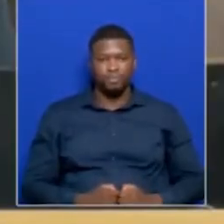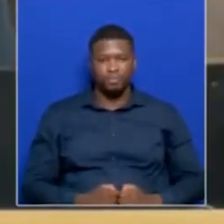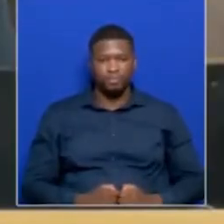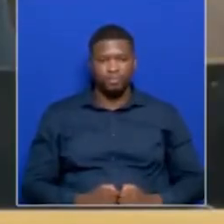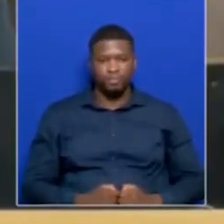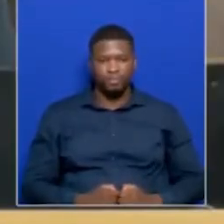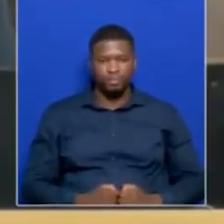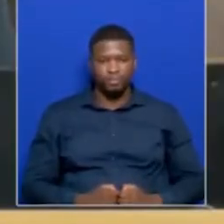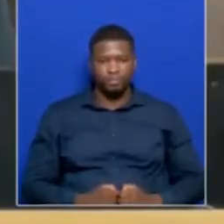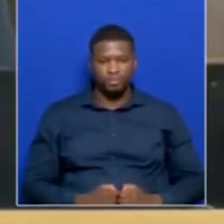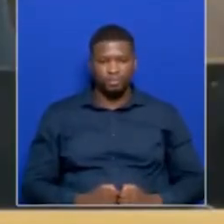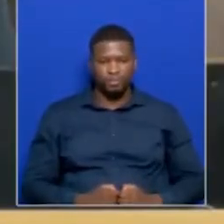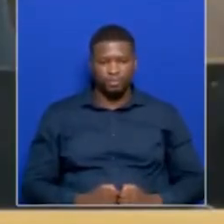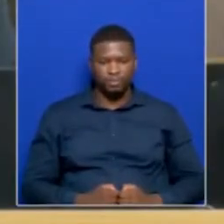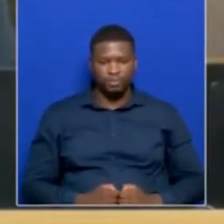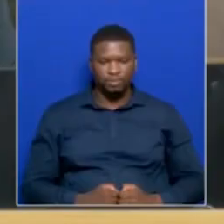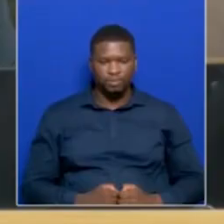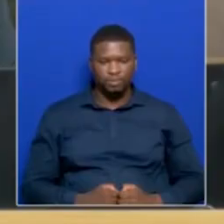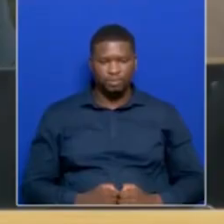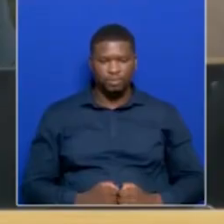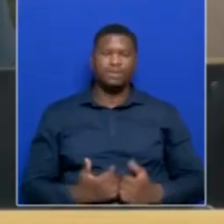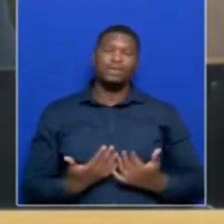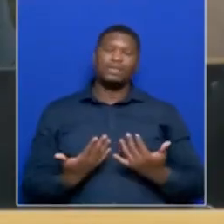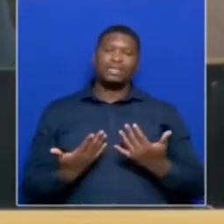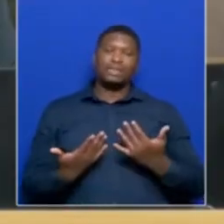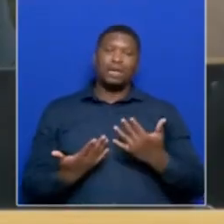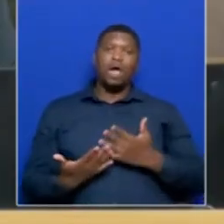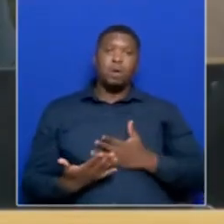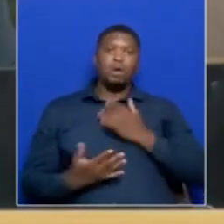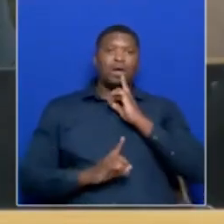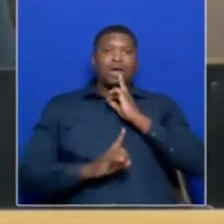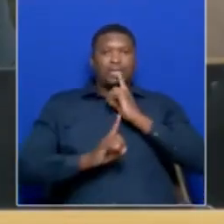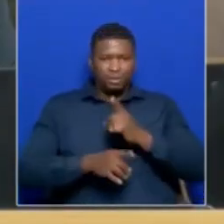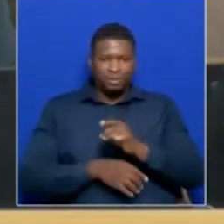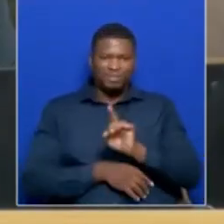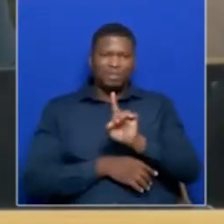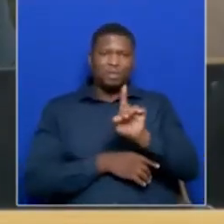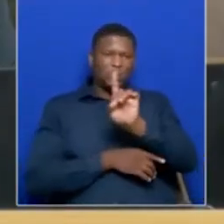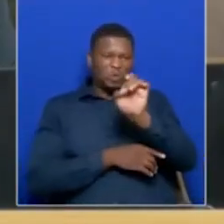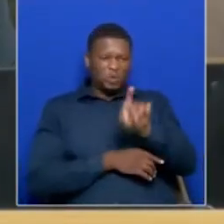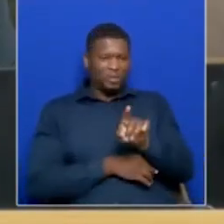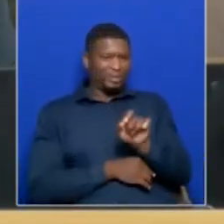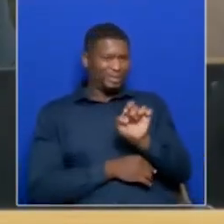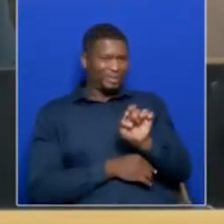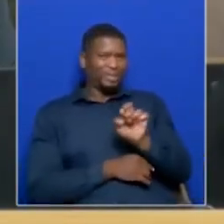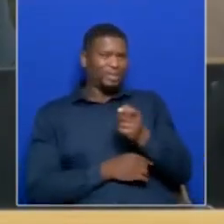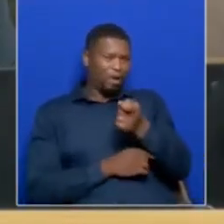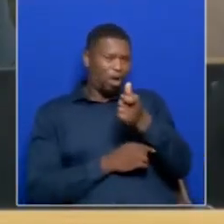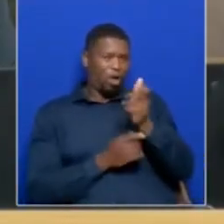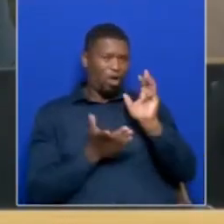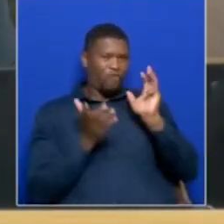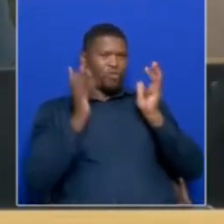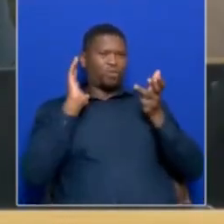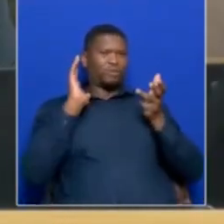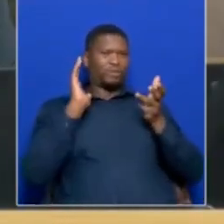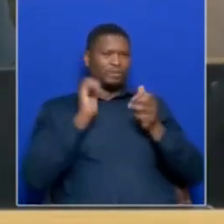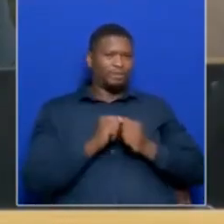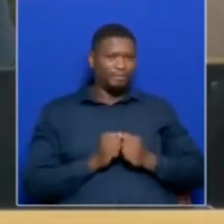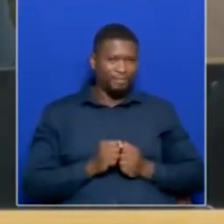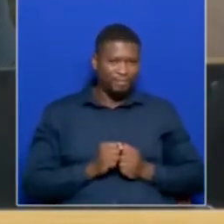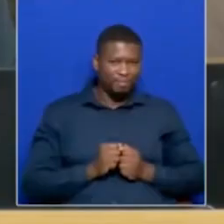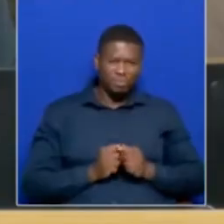I want to answer this question, but the question is confusing. There's nothing confusing